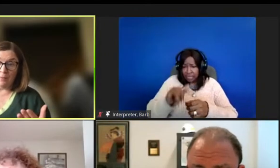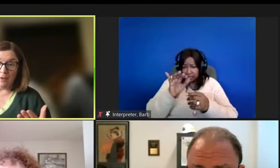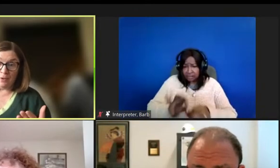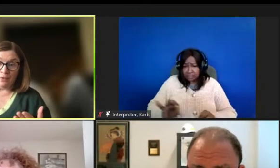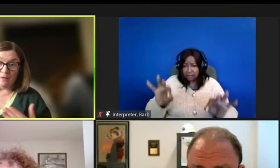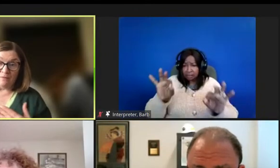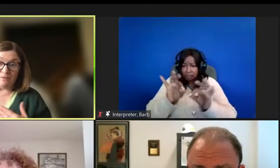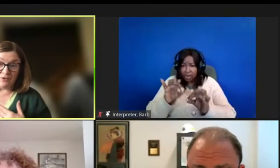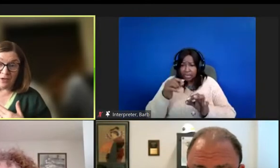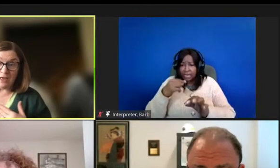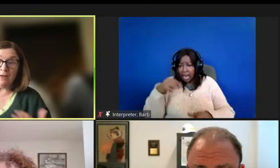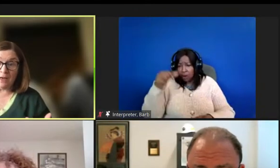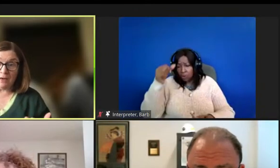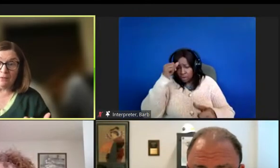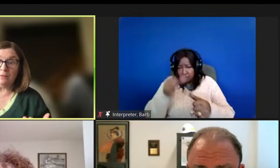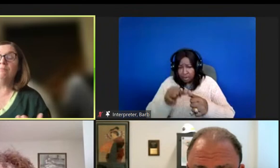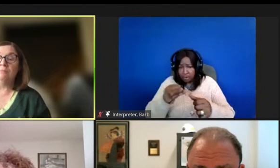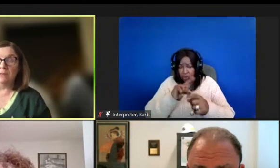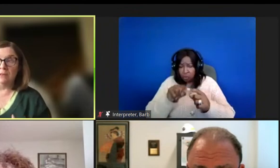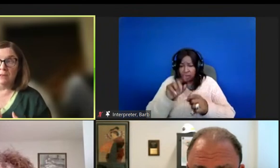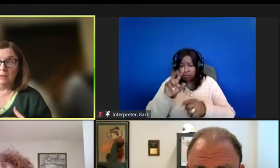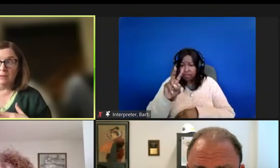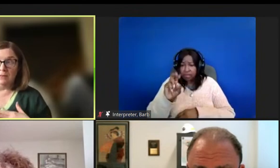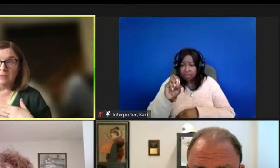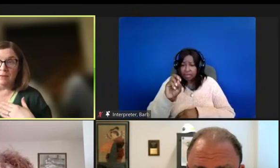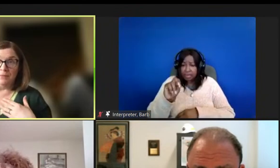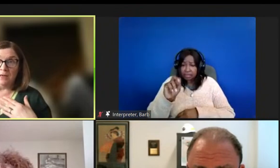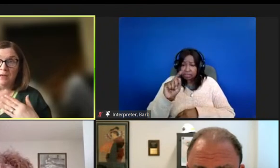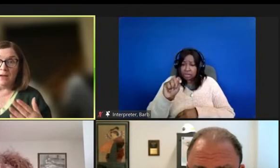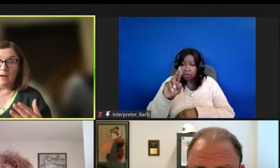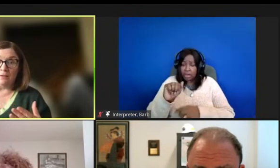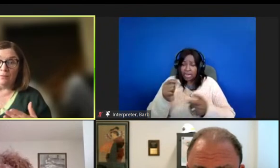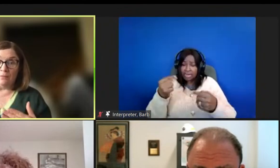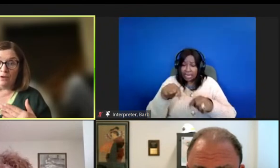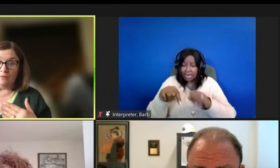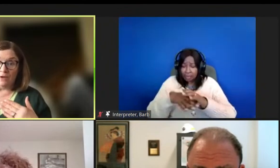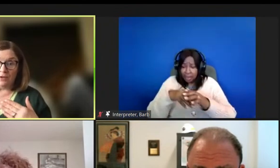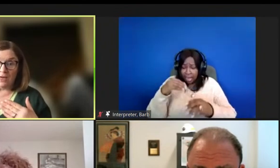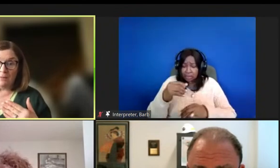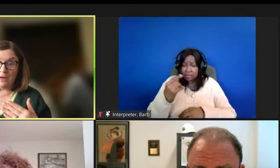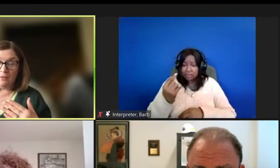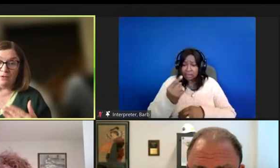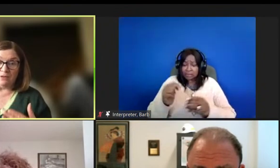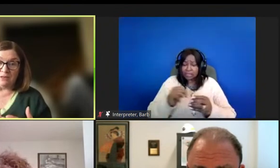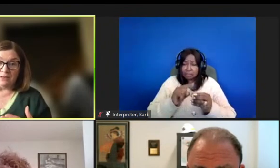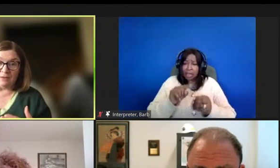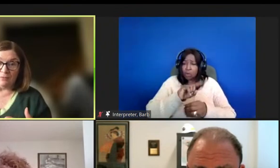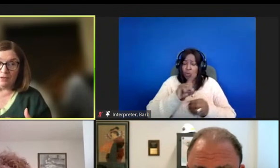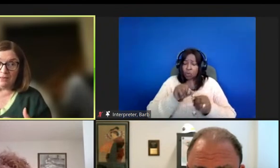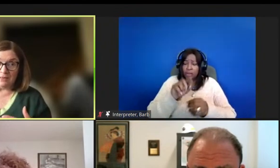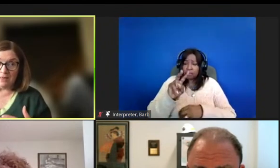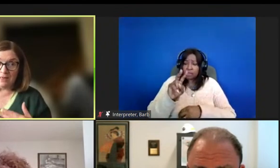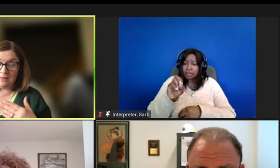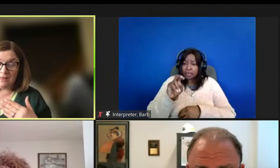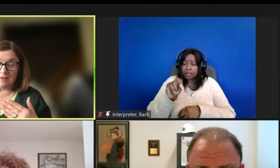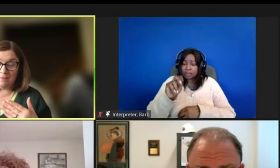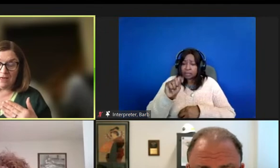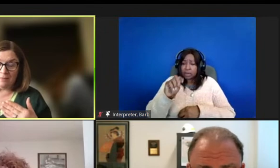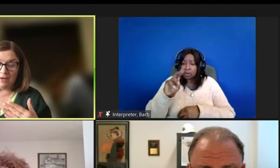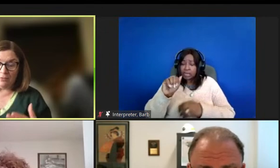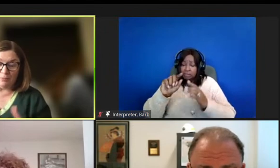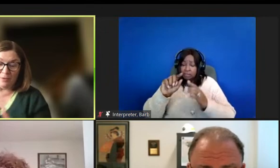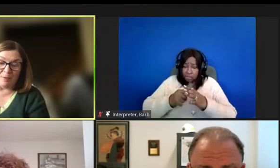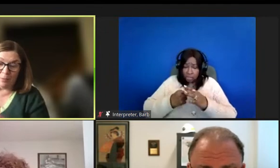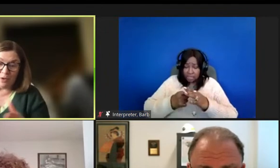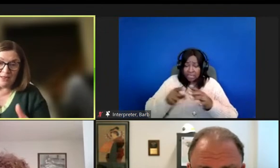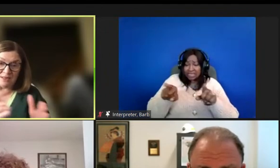I remember when Ventra came out, something about when Ventra came out was at the same time,